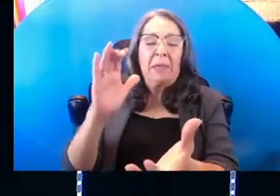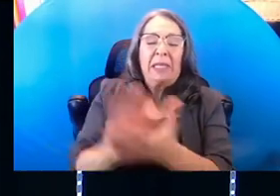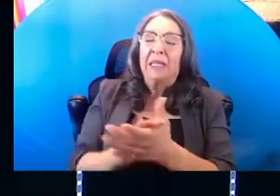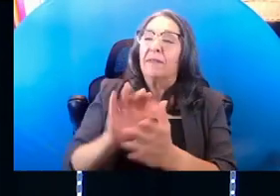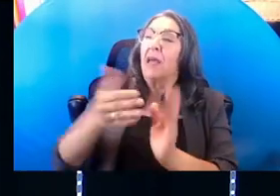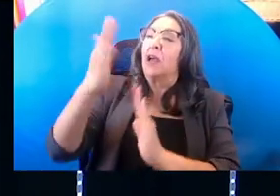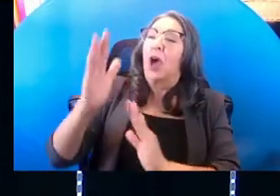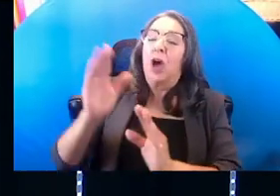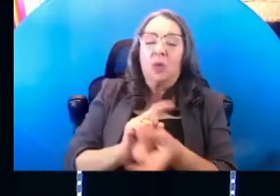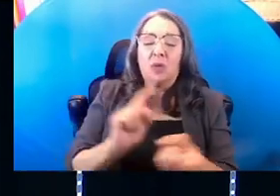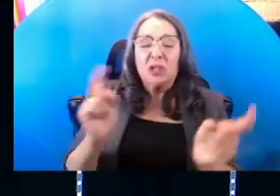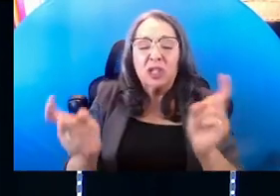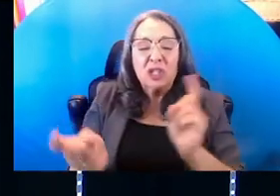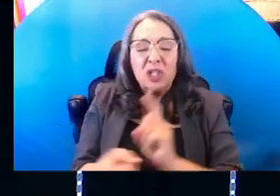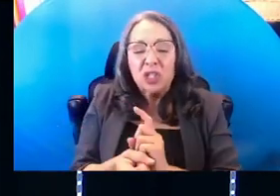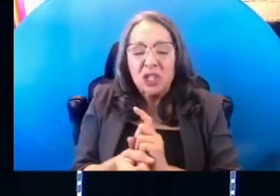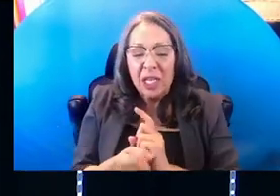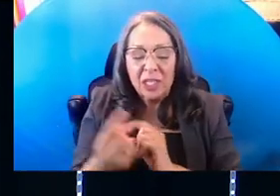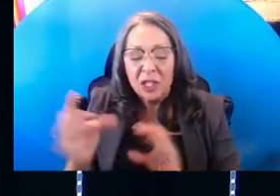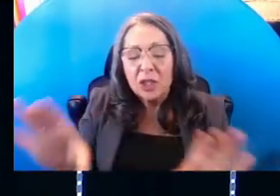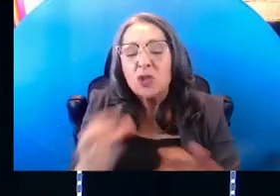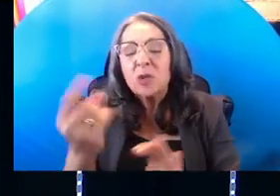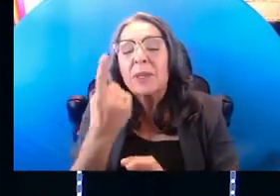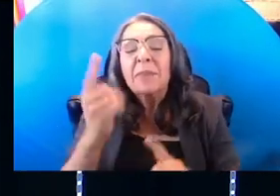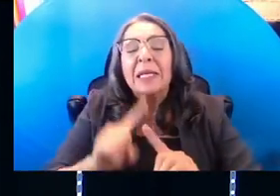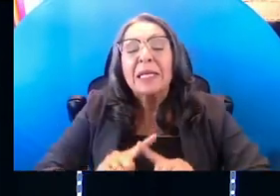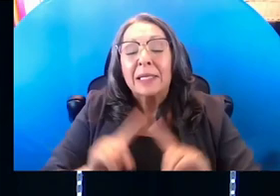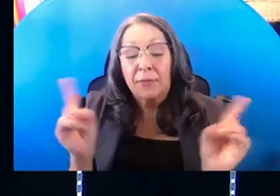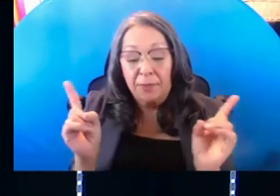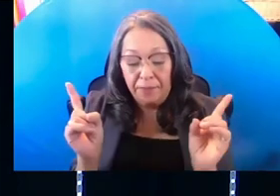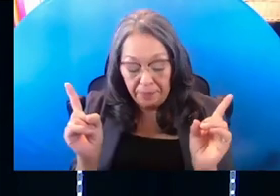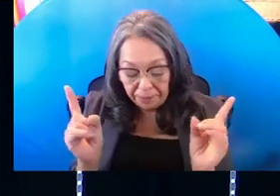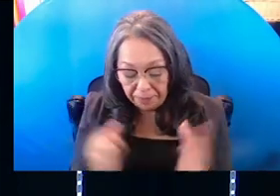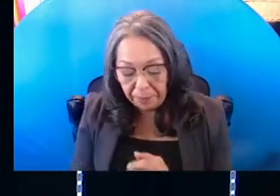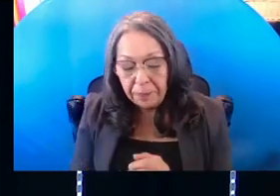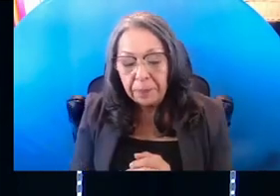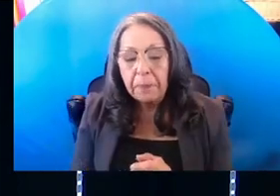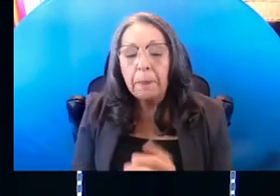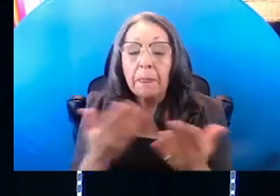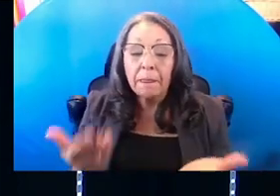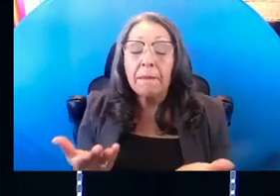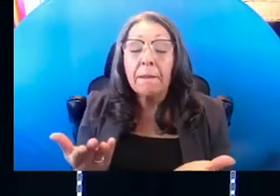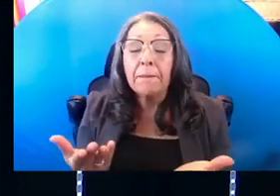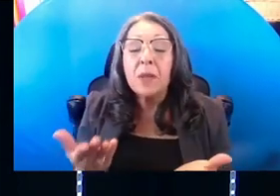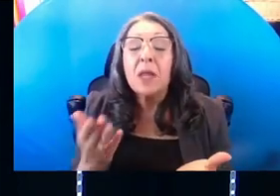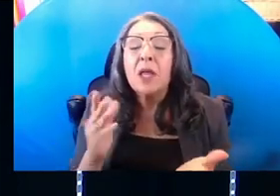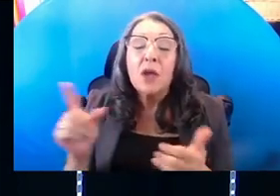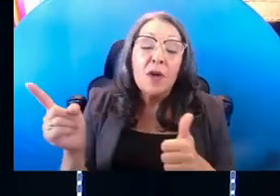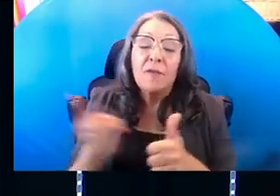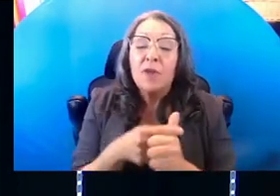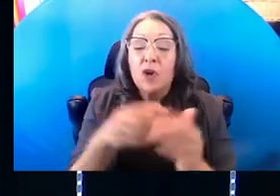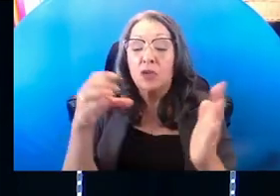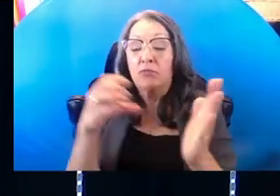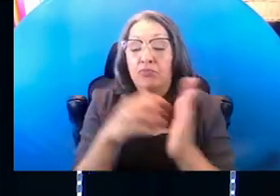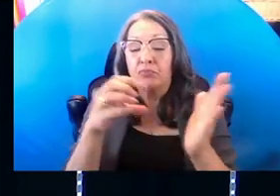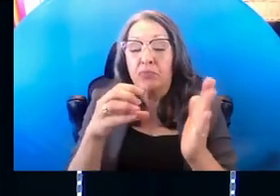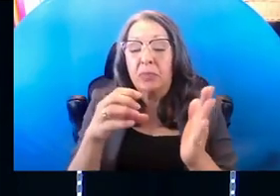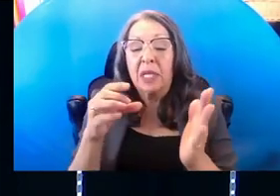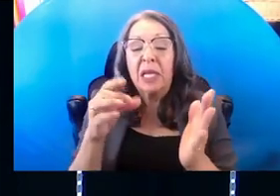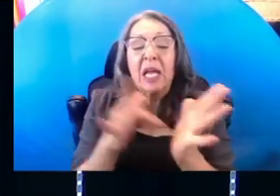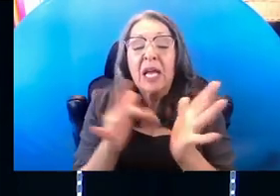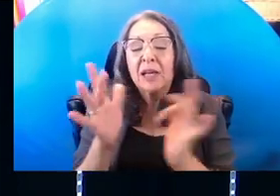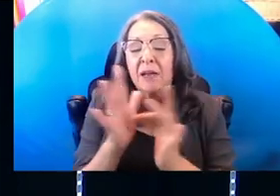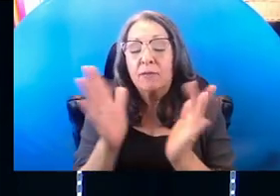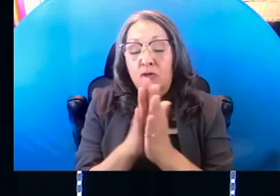here? What I want to do today is, like I said before, we're going to walk through this first passage, this first section of scripture in